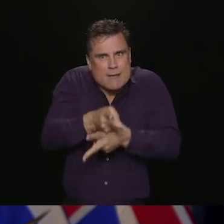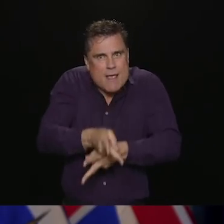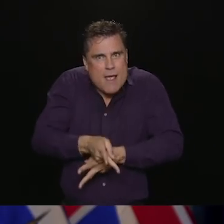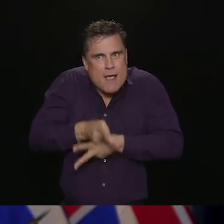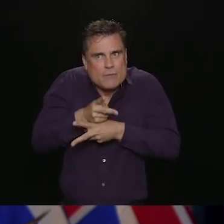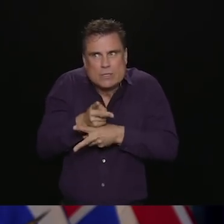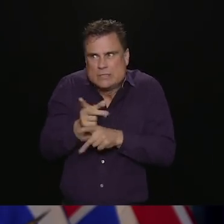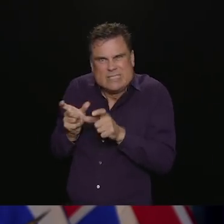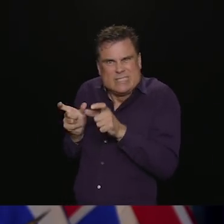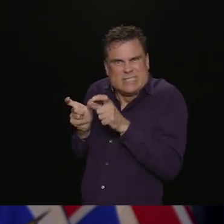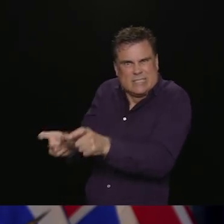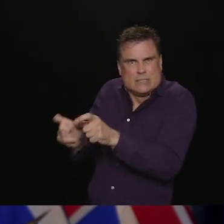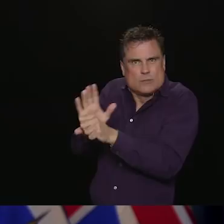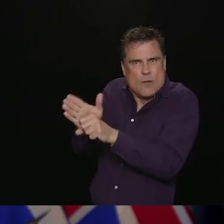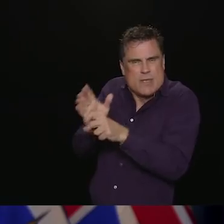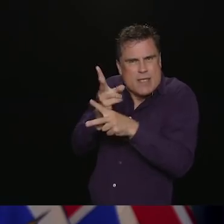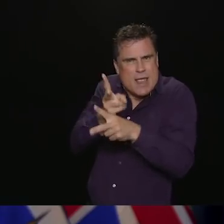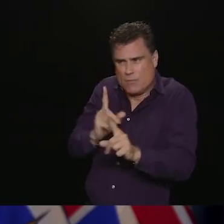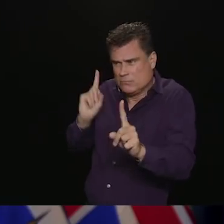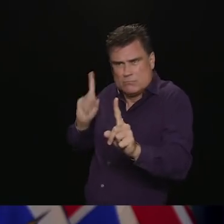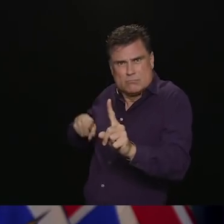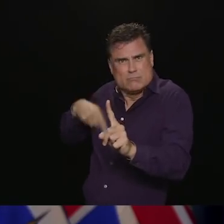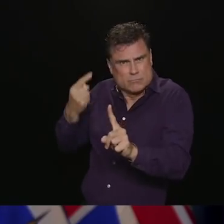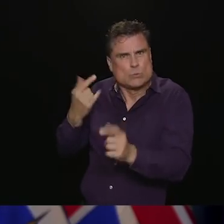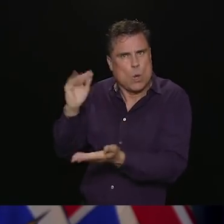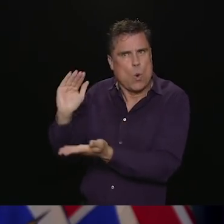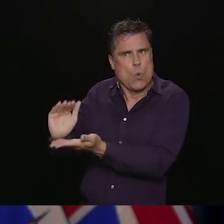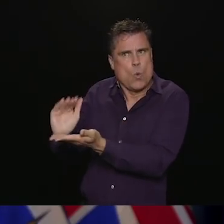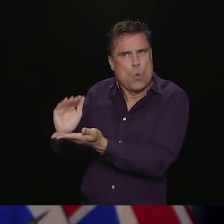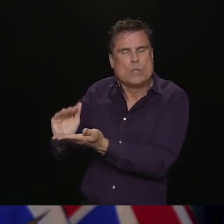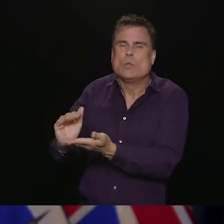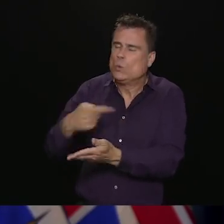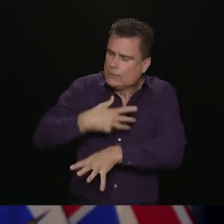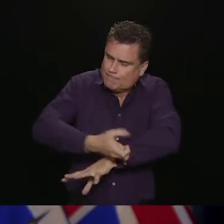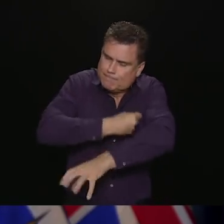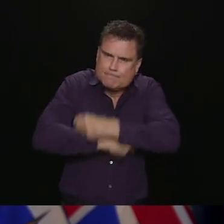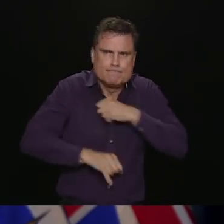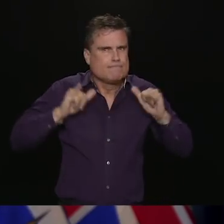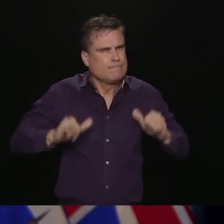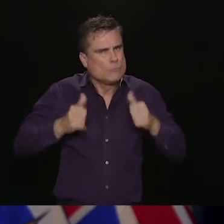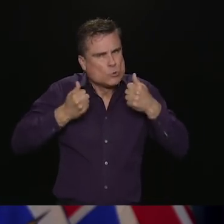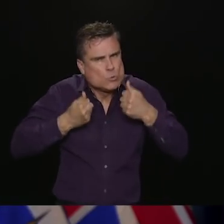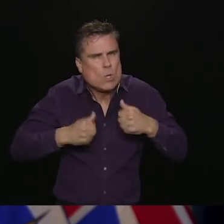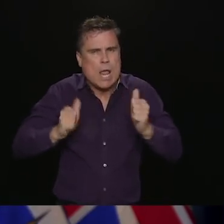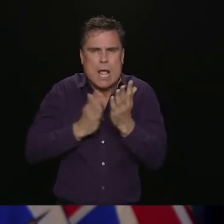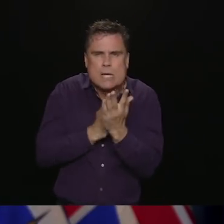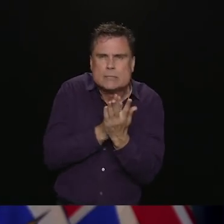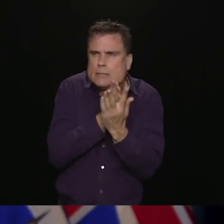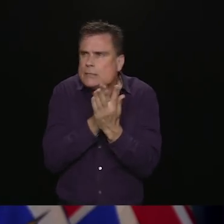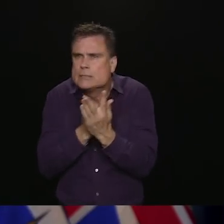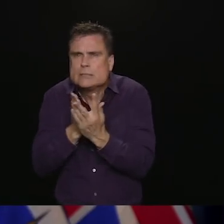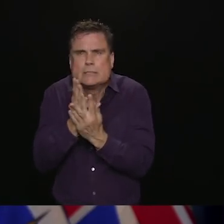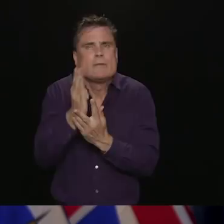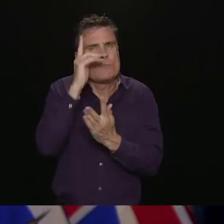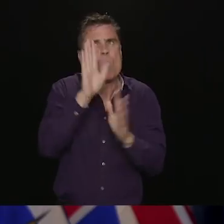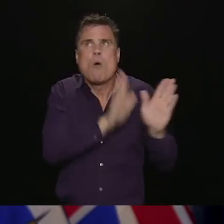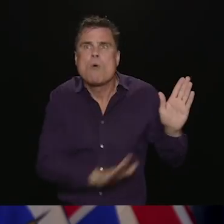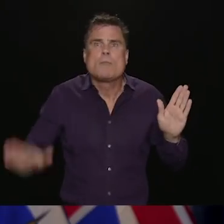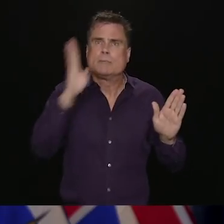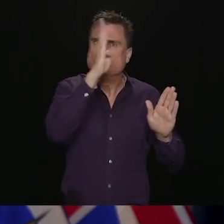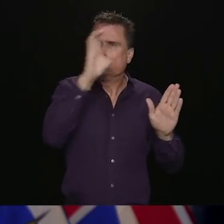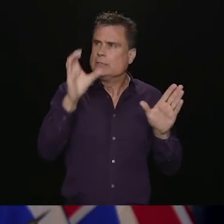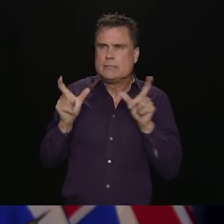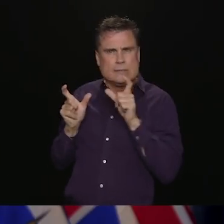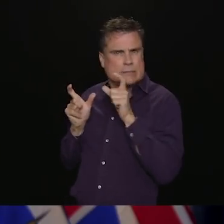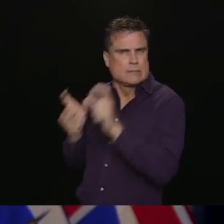quickly. We have put an immense effort into staying safe across the province. And despite this, we know that several thousands of people